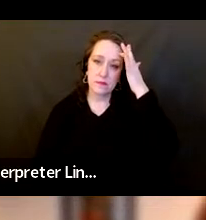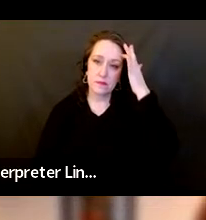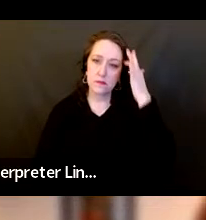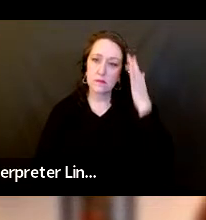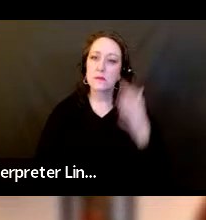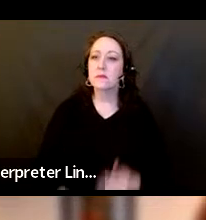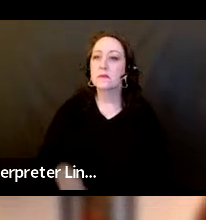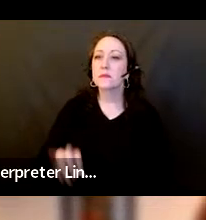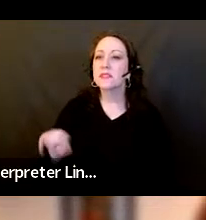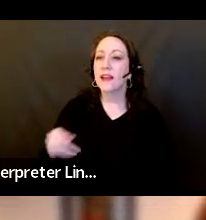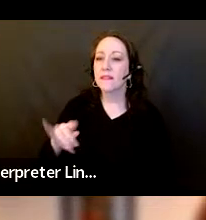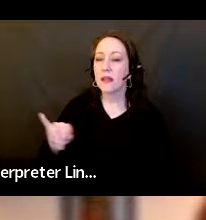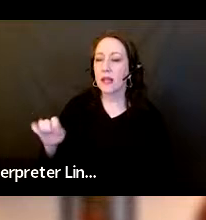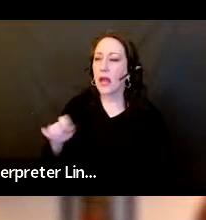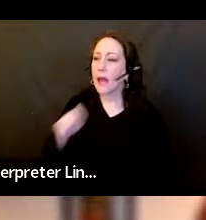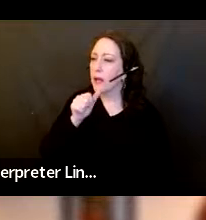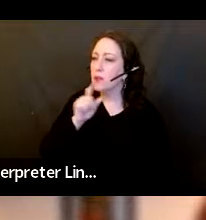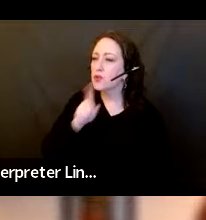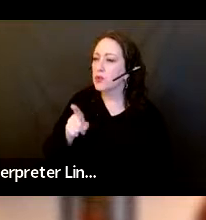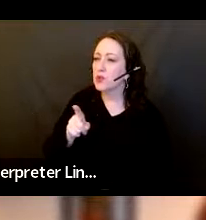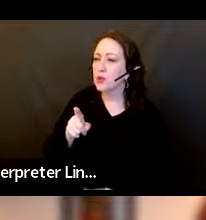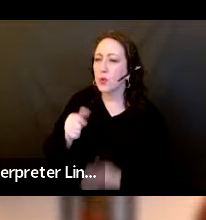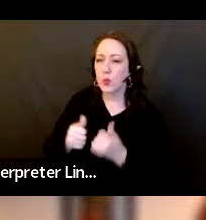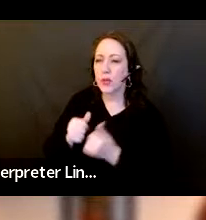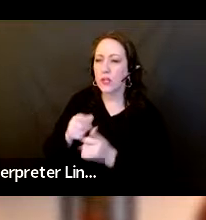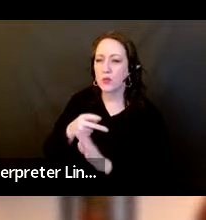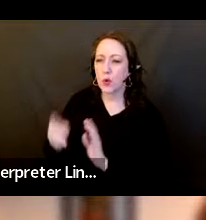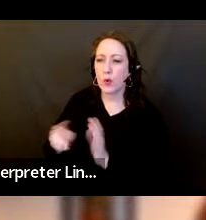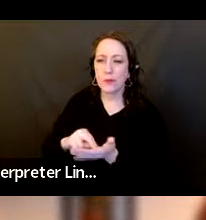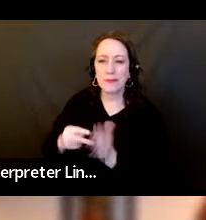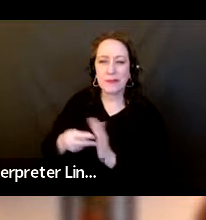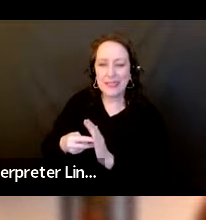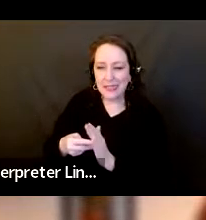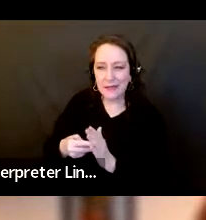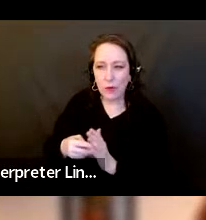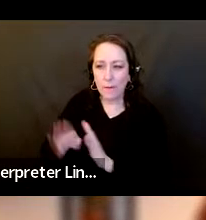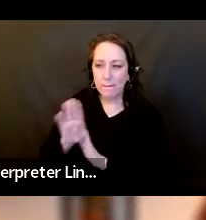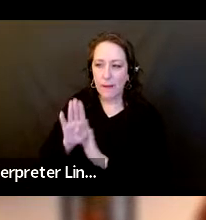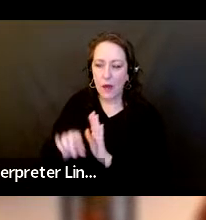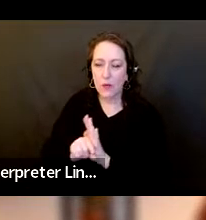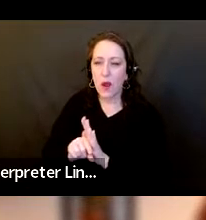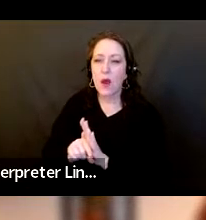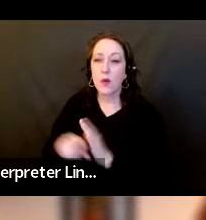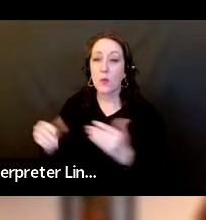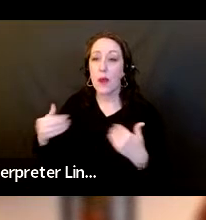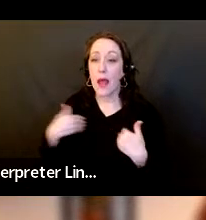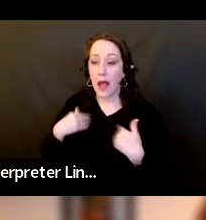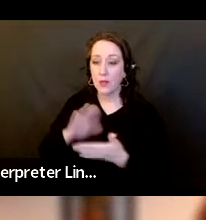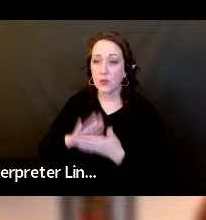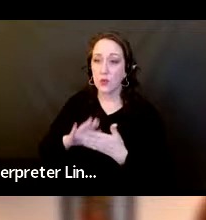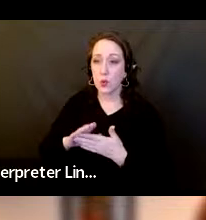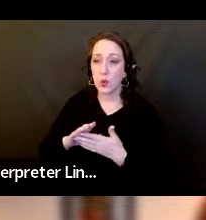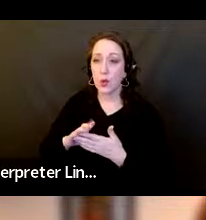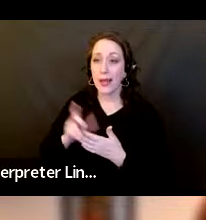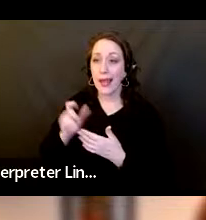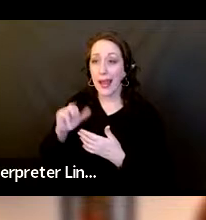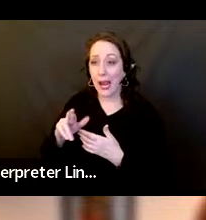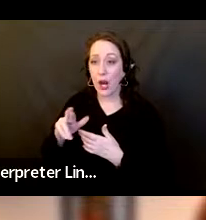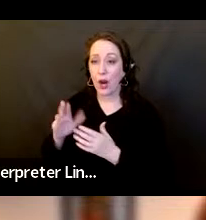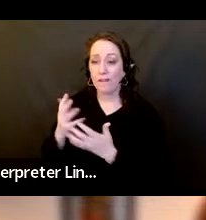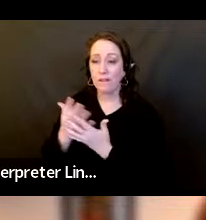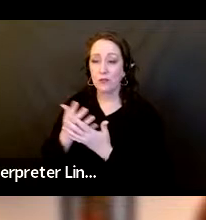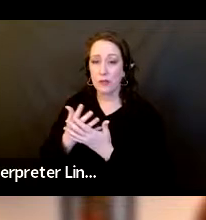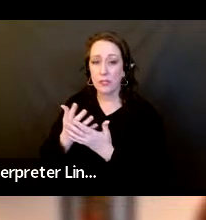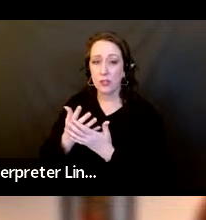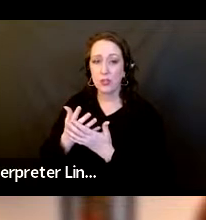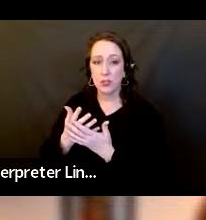Thanks, Hector. I'm not sure what specific program you're referencing, but maybe just for background, we had a school air filtration measure